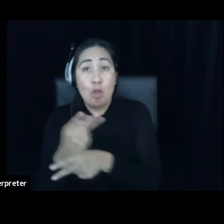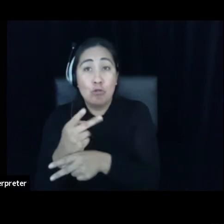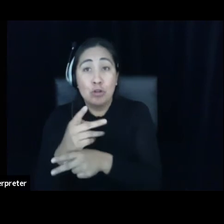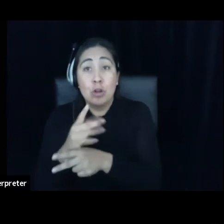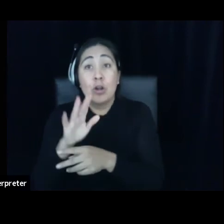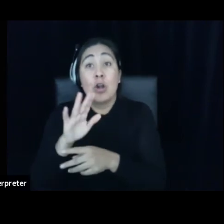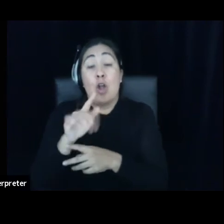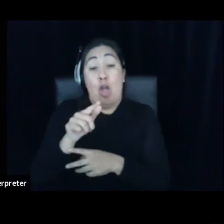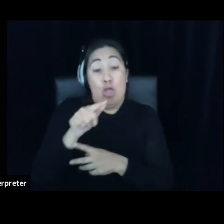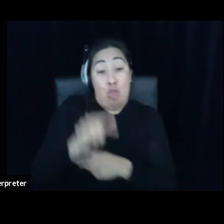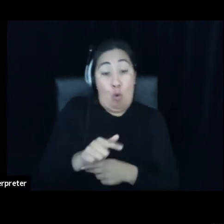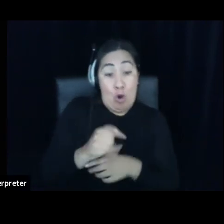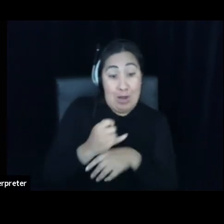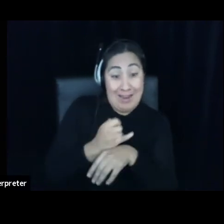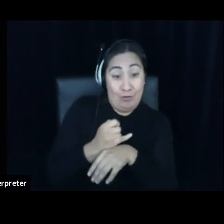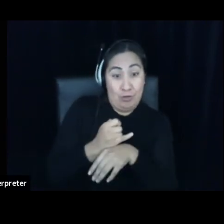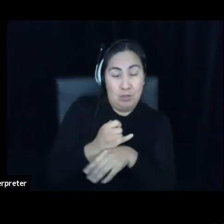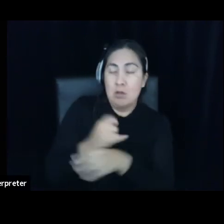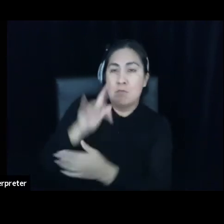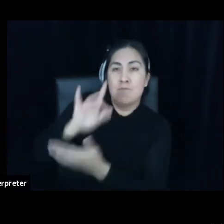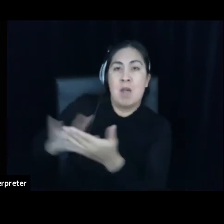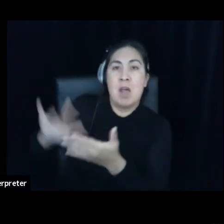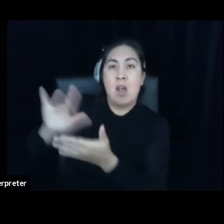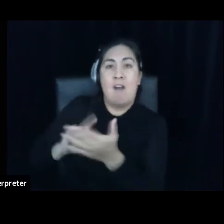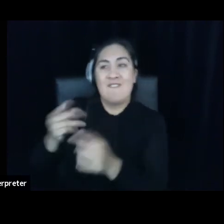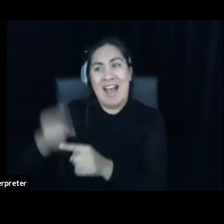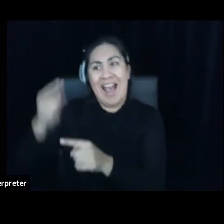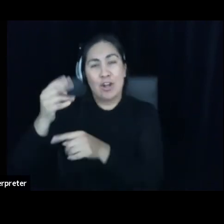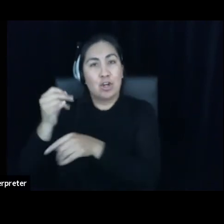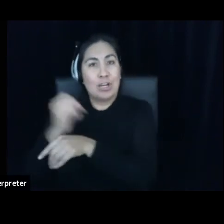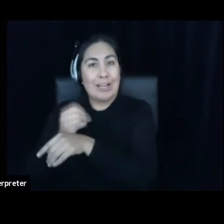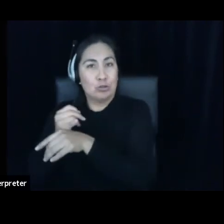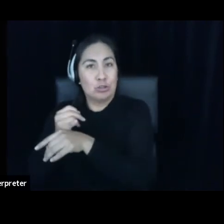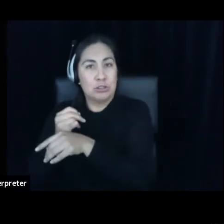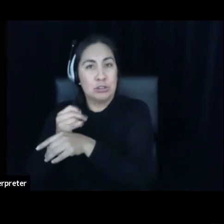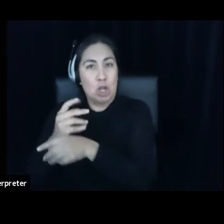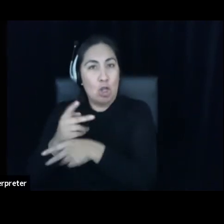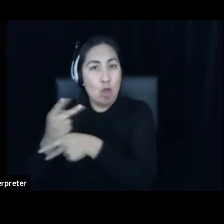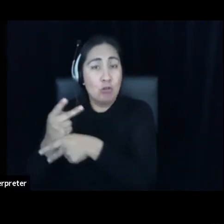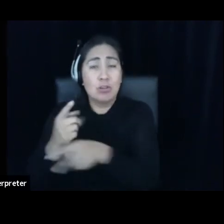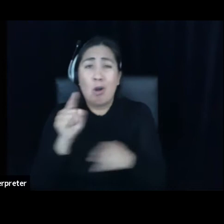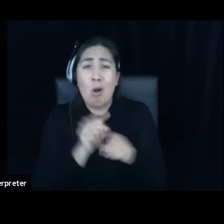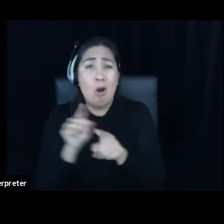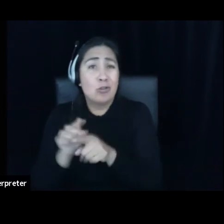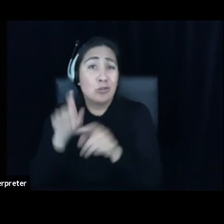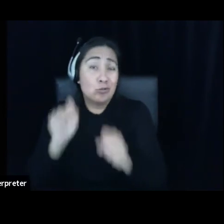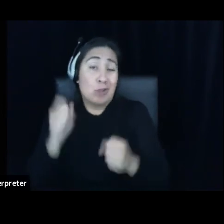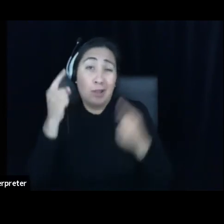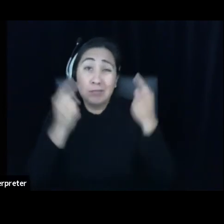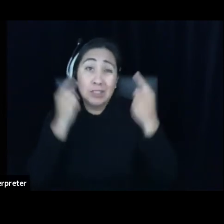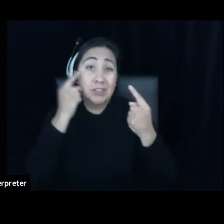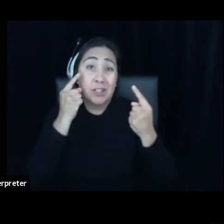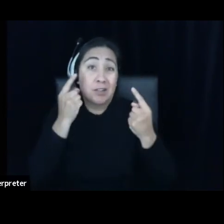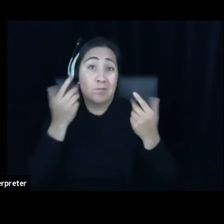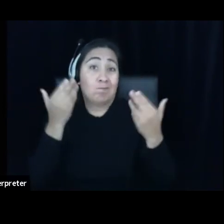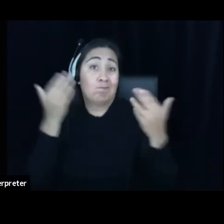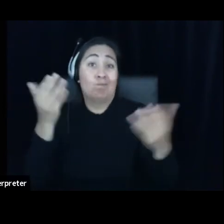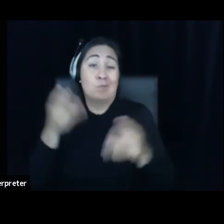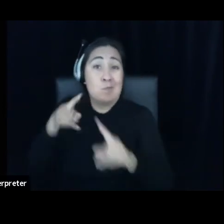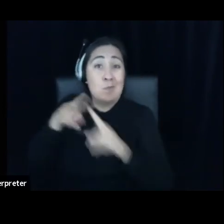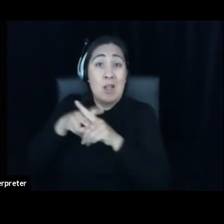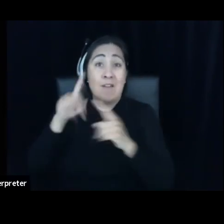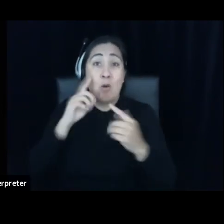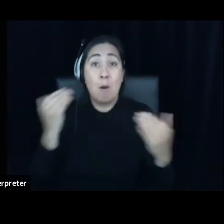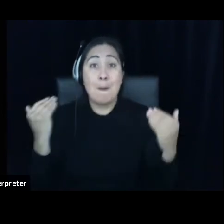ones. And consider declaring bankruptcy. It's nothing to be ashamed of. It's a smart move if